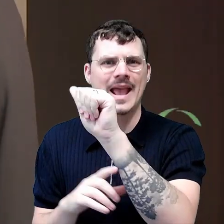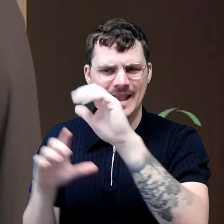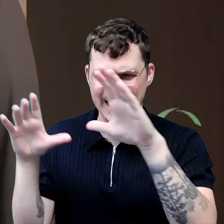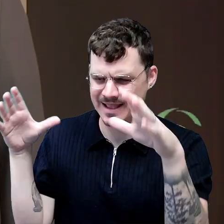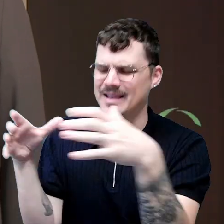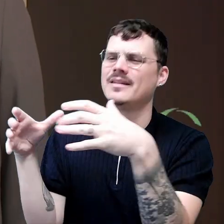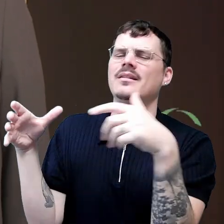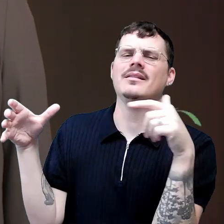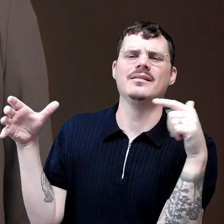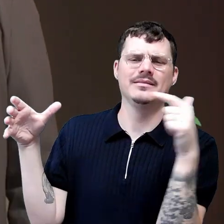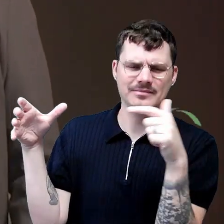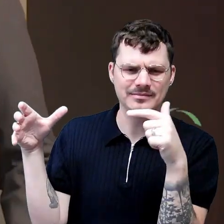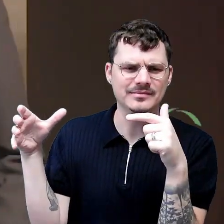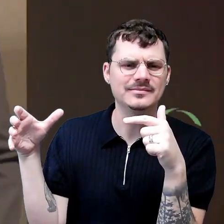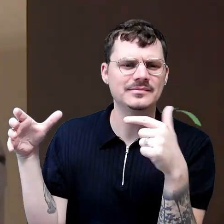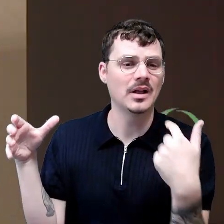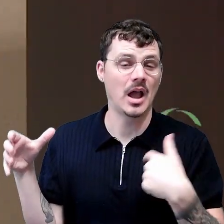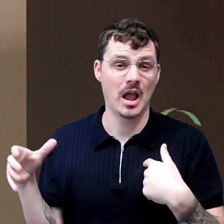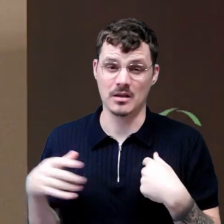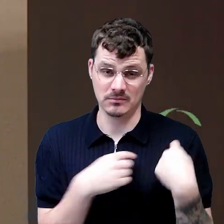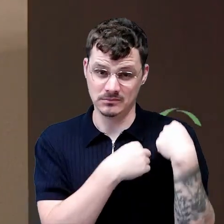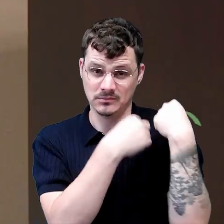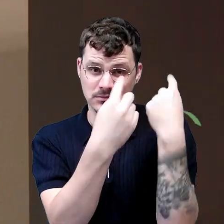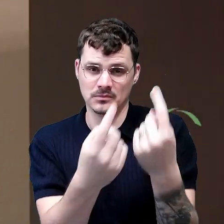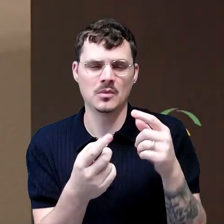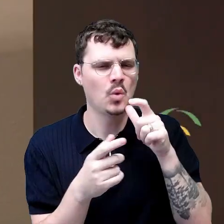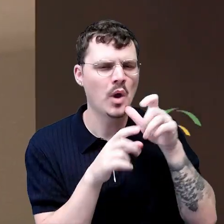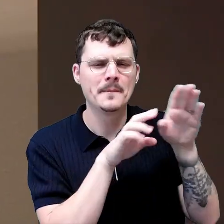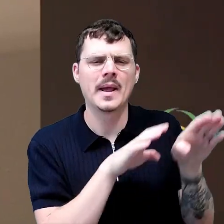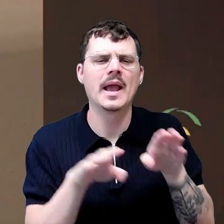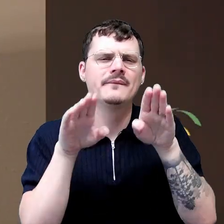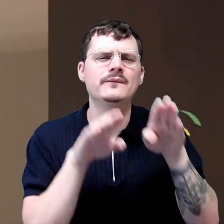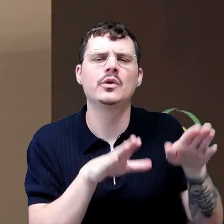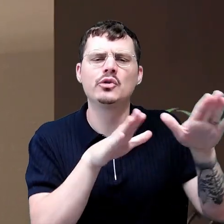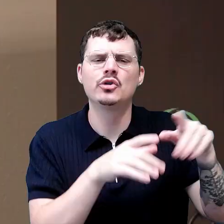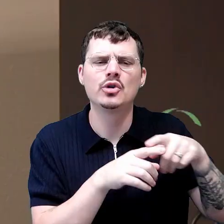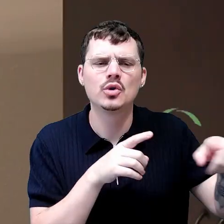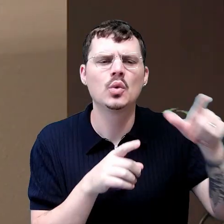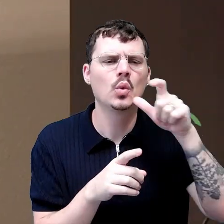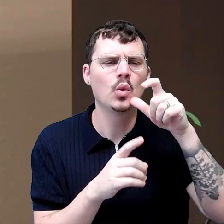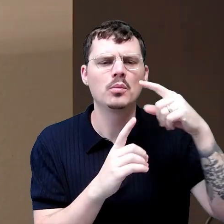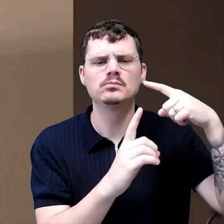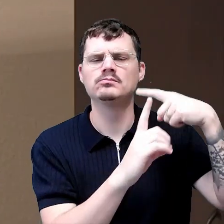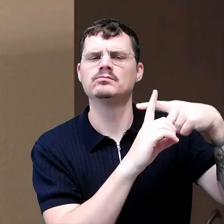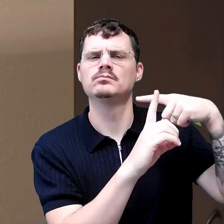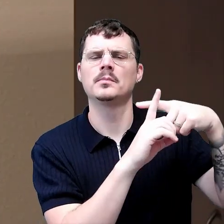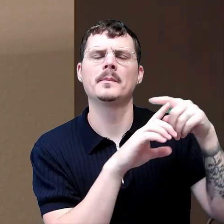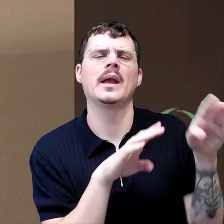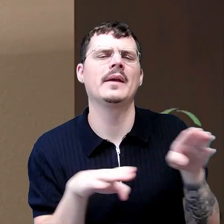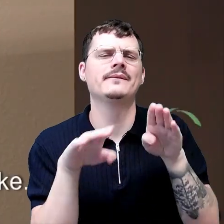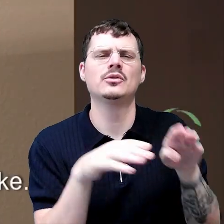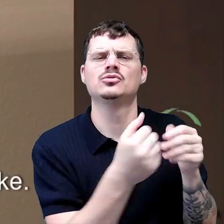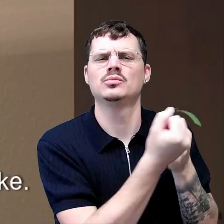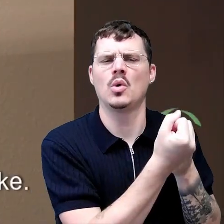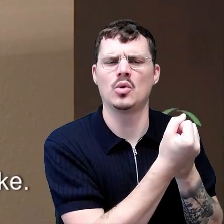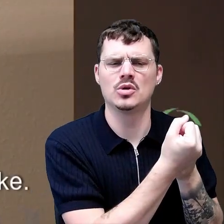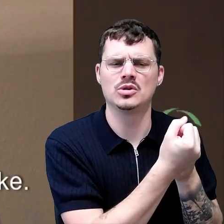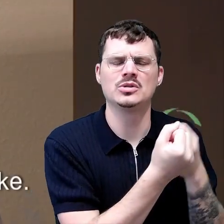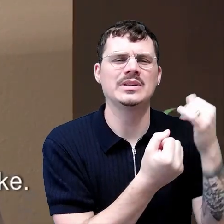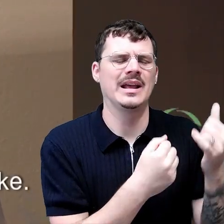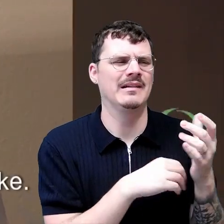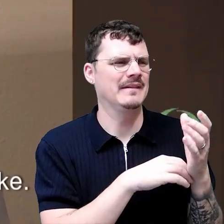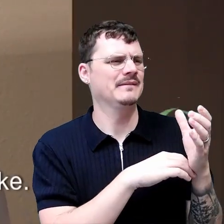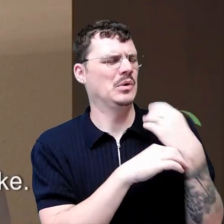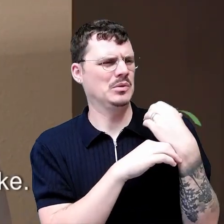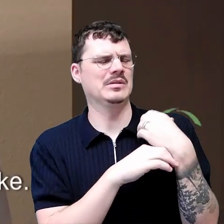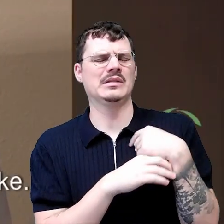And I'd always worked with behaviorists that were more positive behavior supports people. So being forced